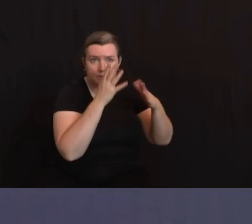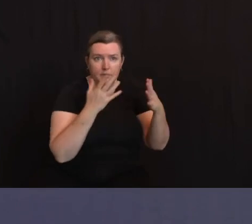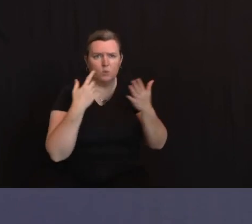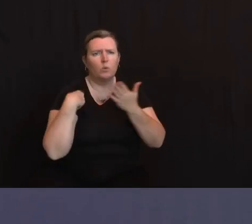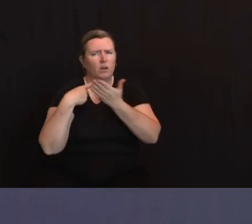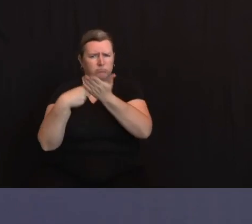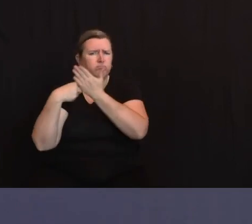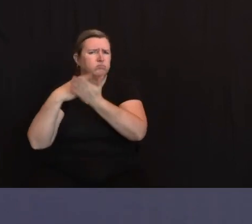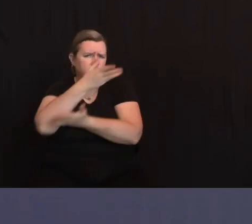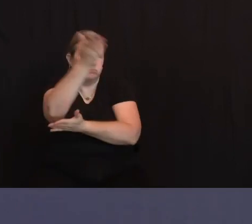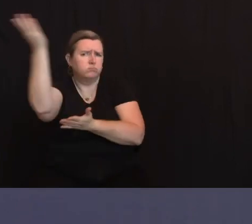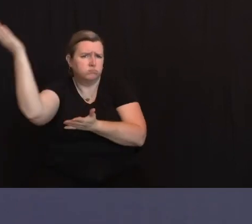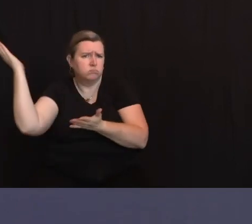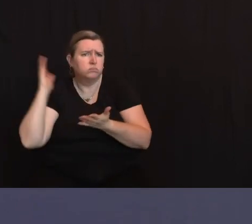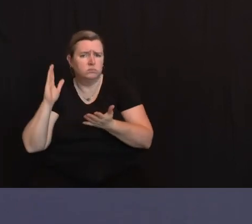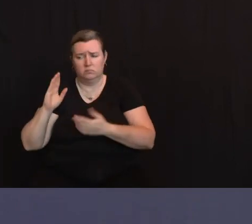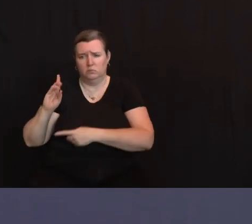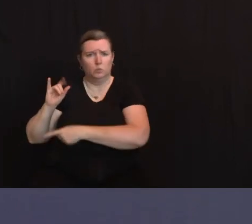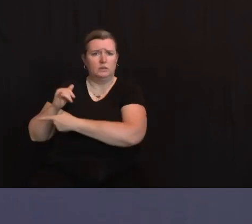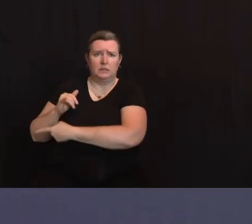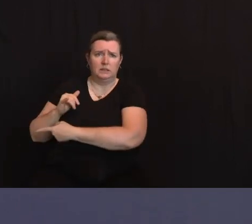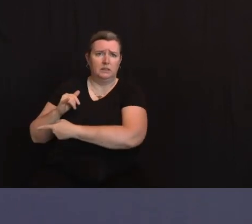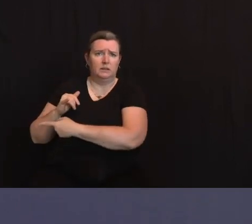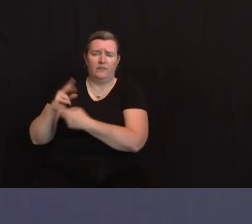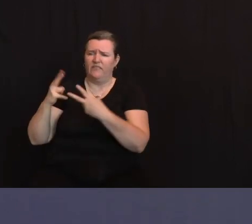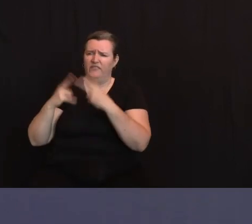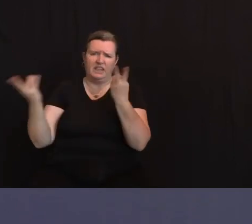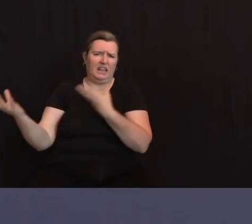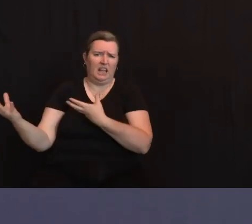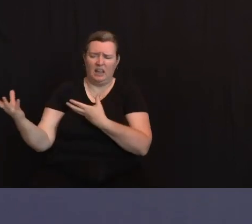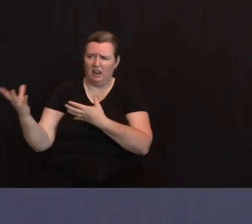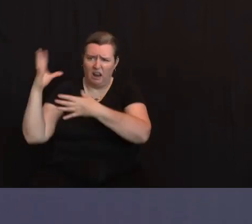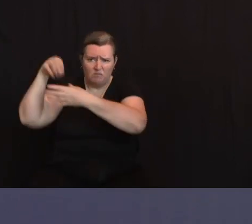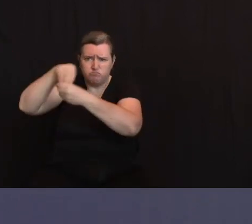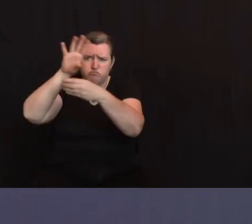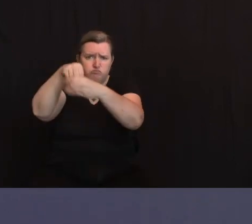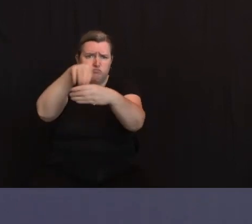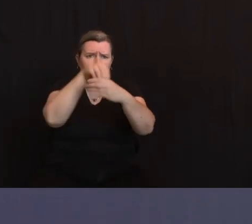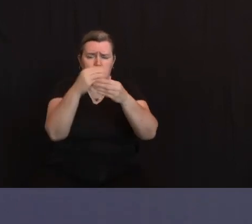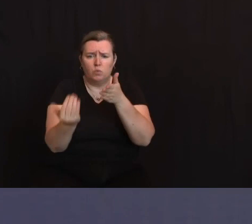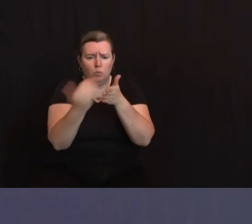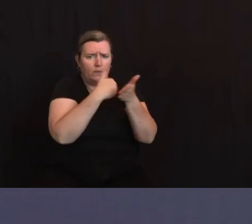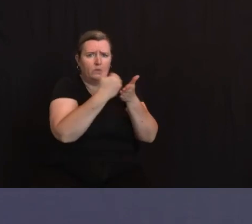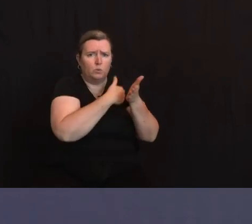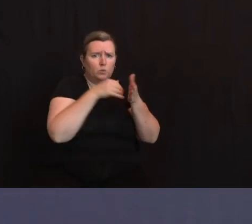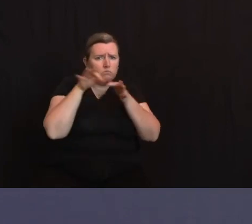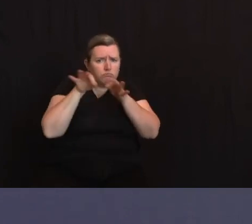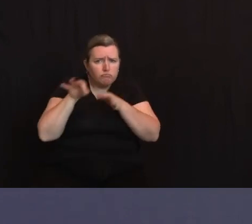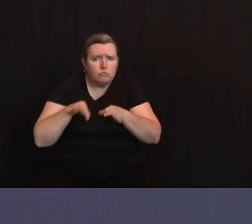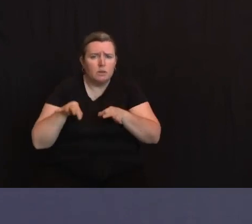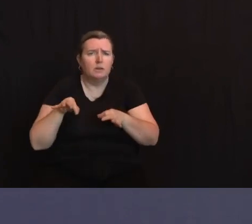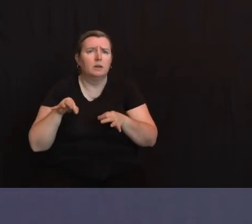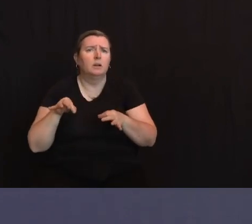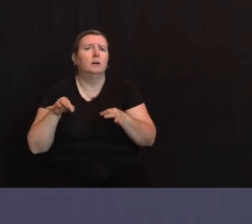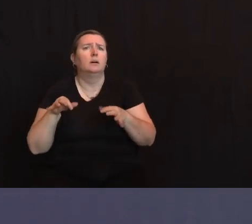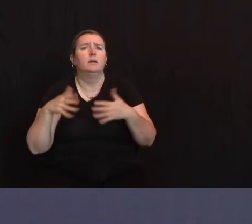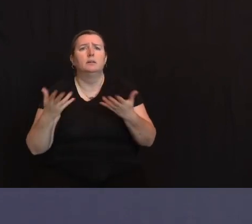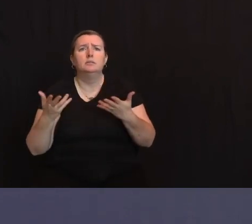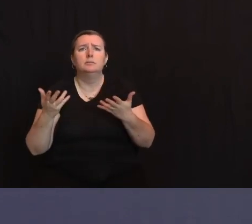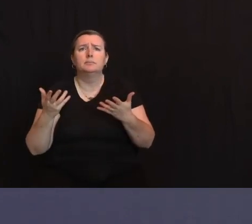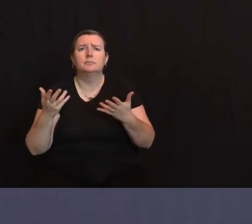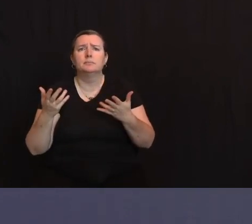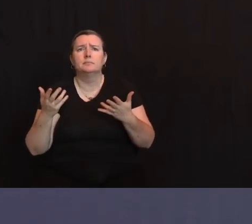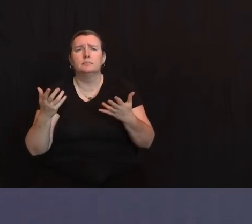You heard Judy's, I think, very comprehensive review of the sort of implementation of what is about half of the